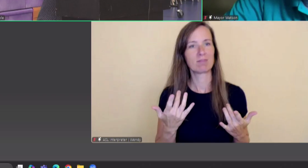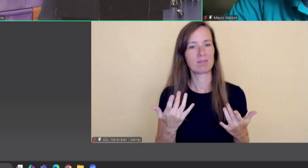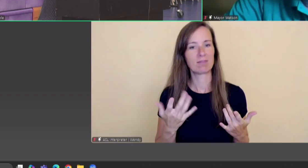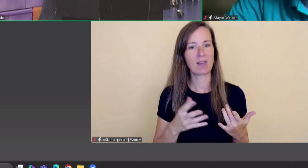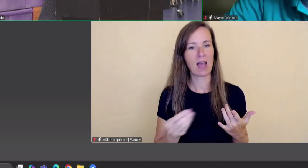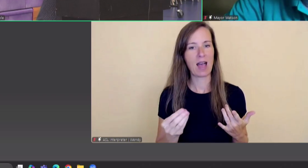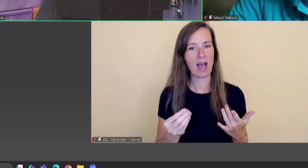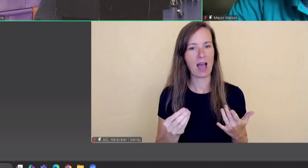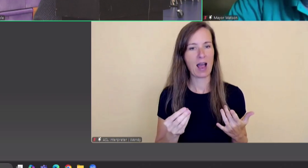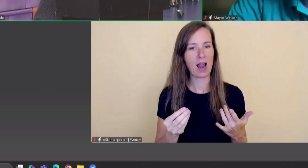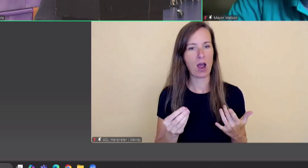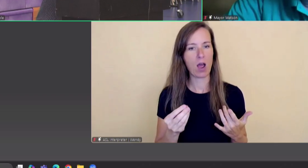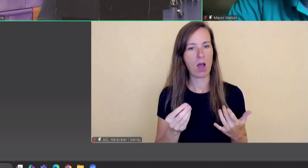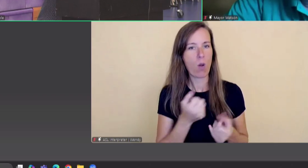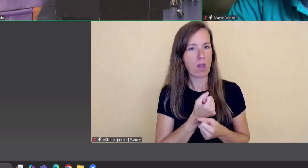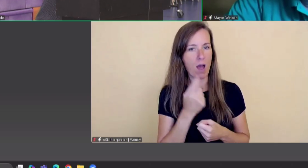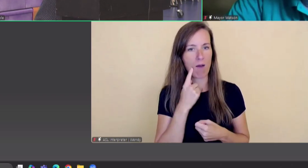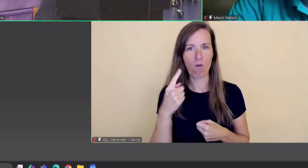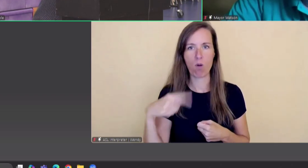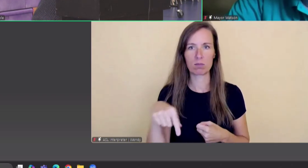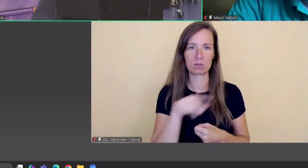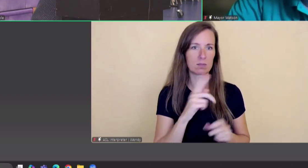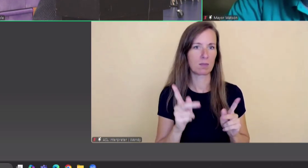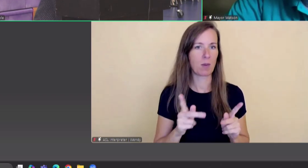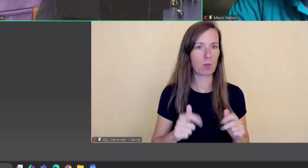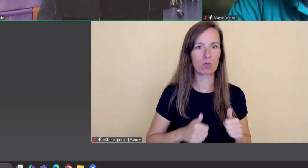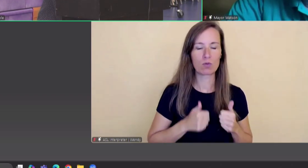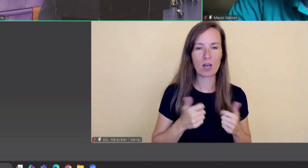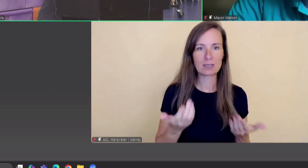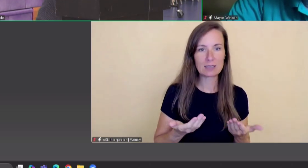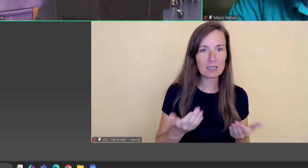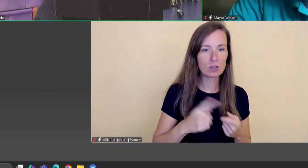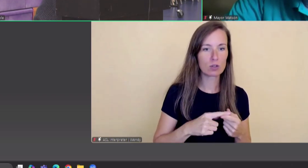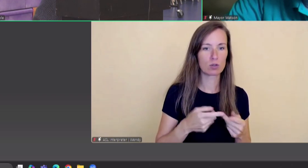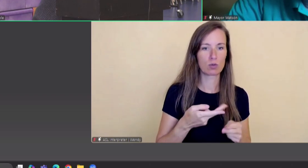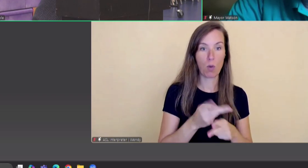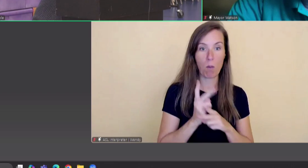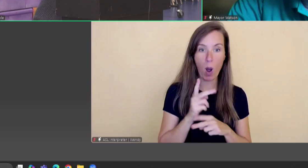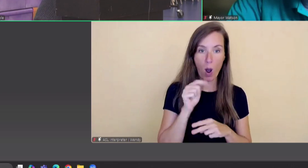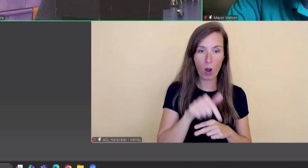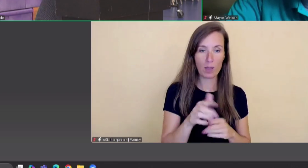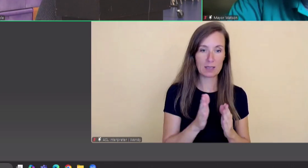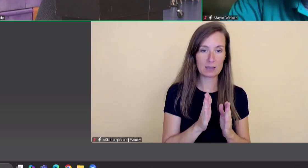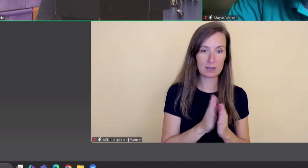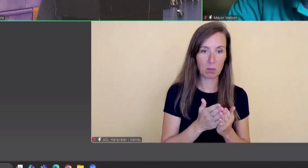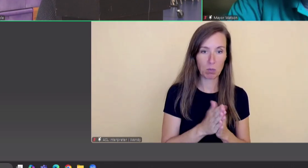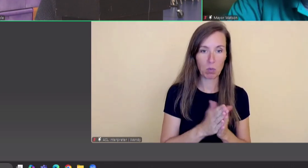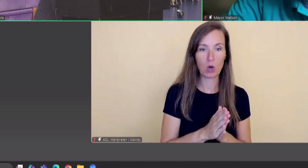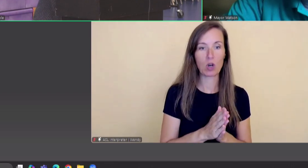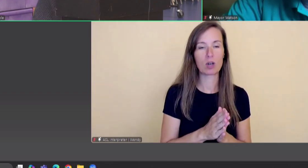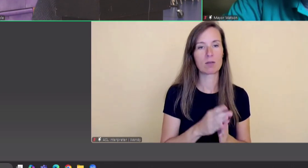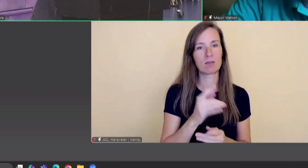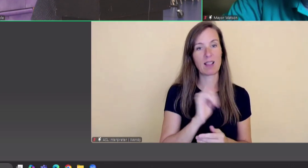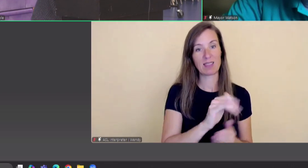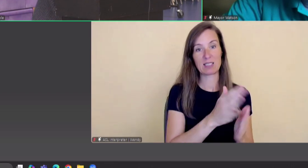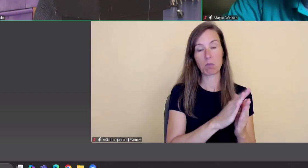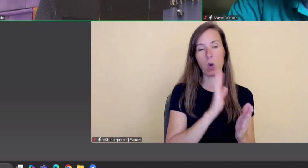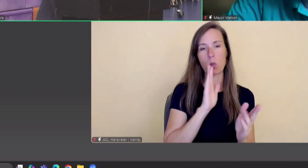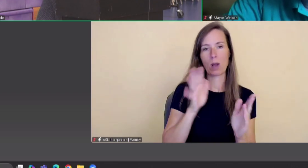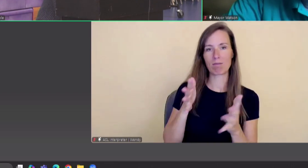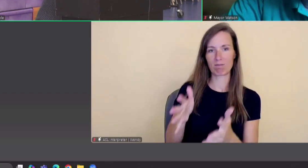to borrow the book. I'm going to leave this one with the council. I think the first one I've already given to the